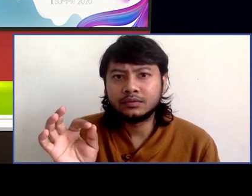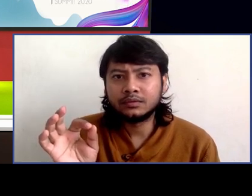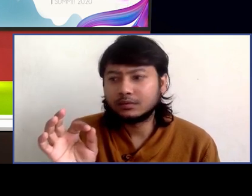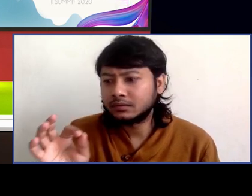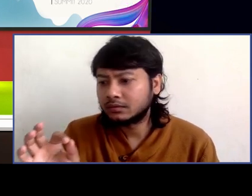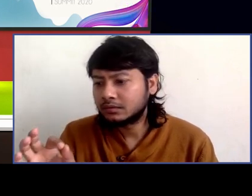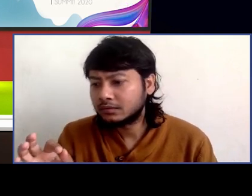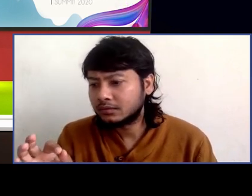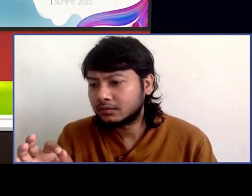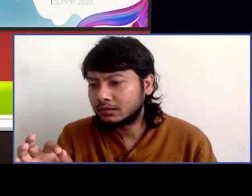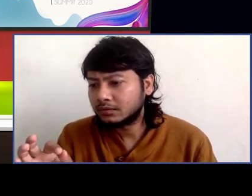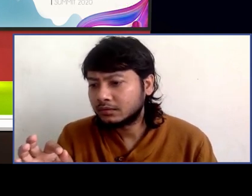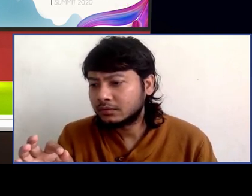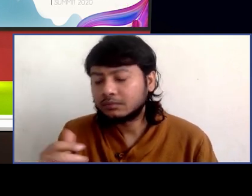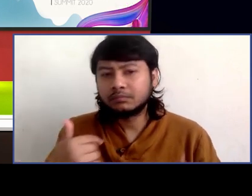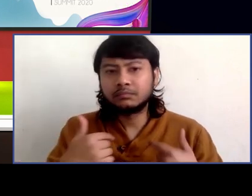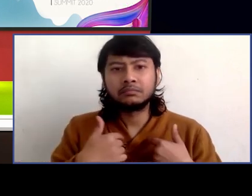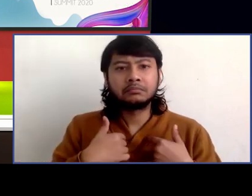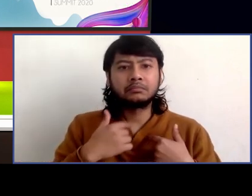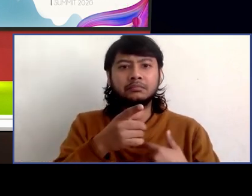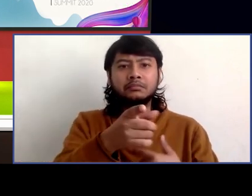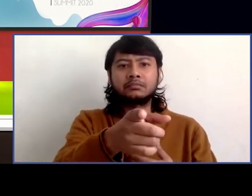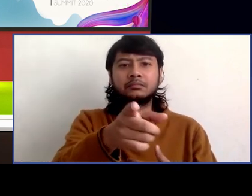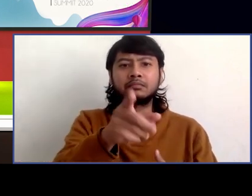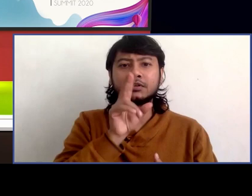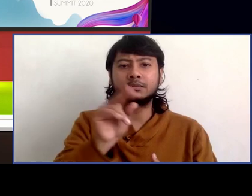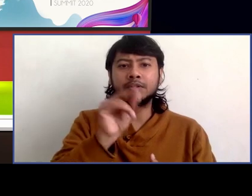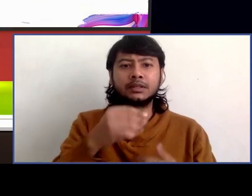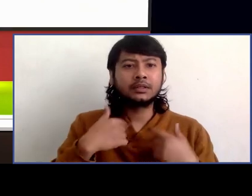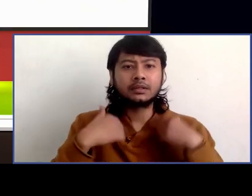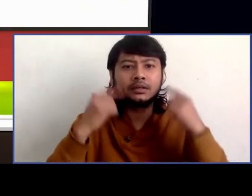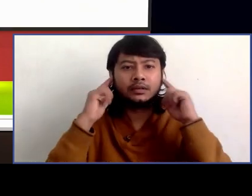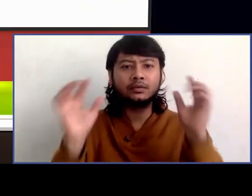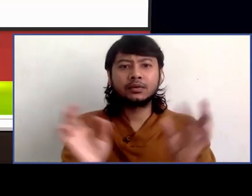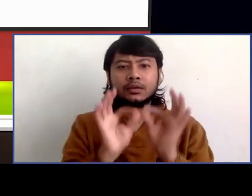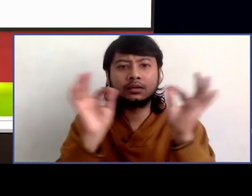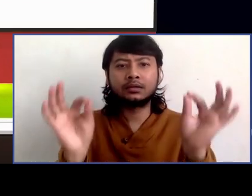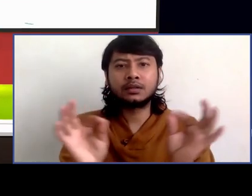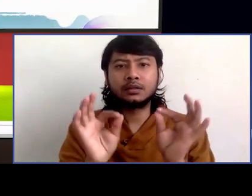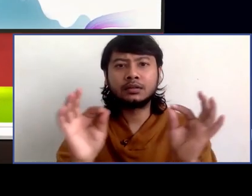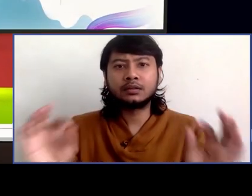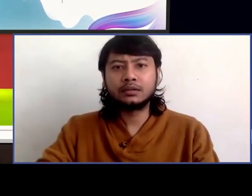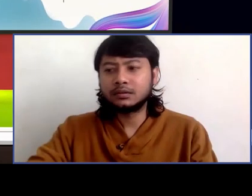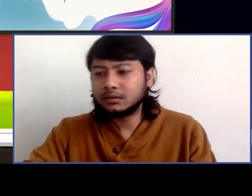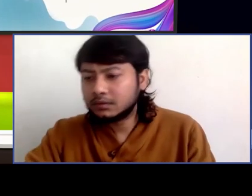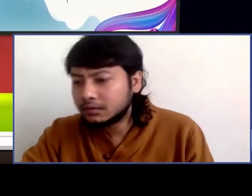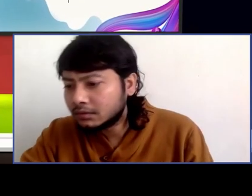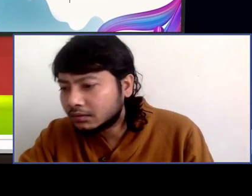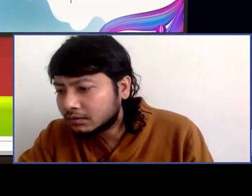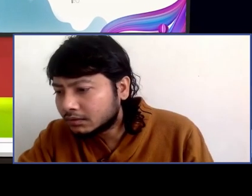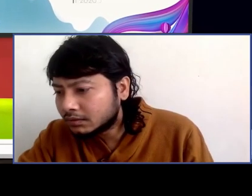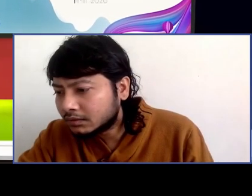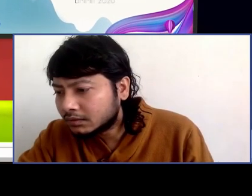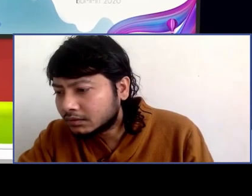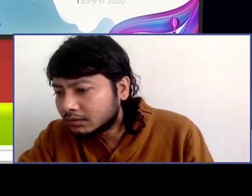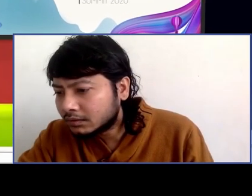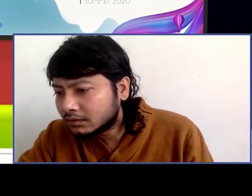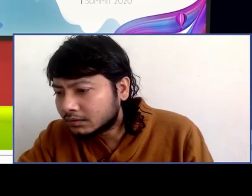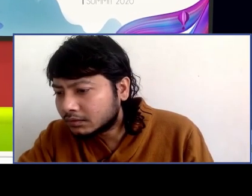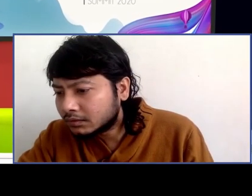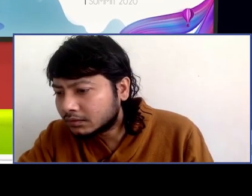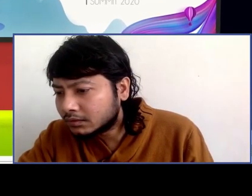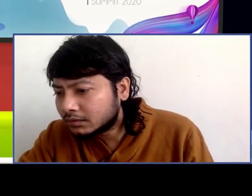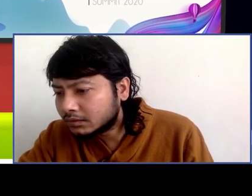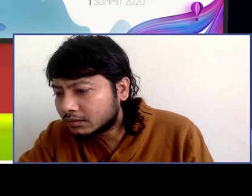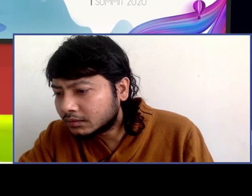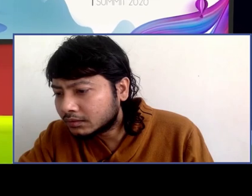now that we're all indoors and we're spending so much of time with gadgets, why don't we just keep that a little away